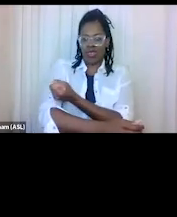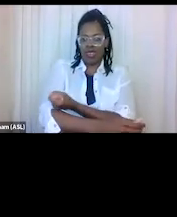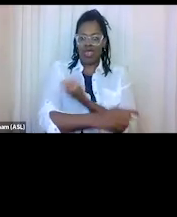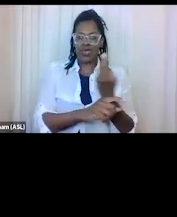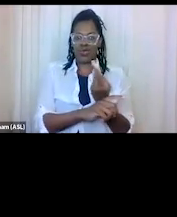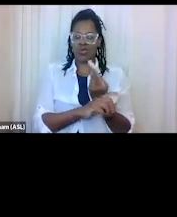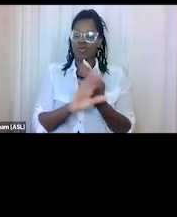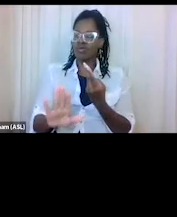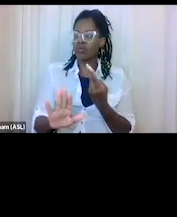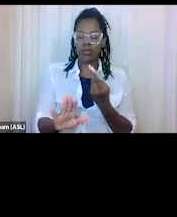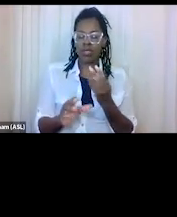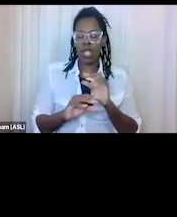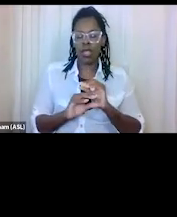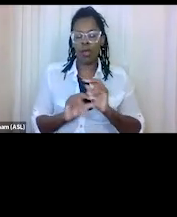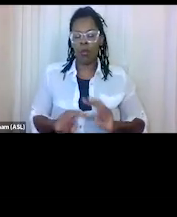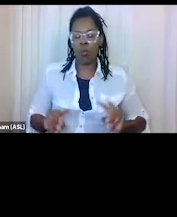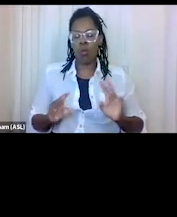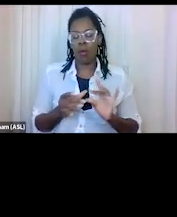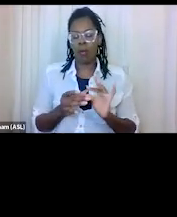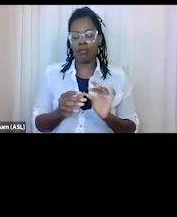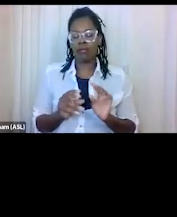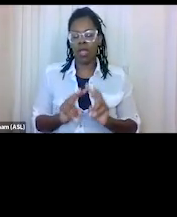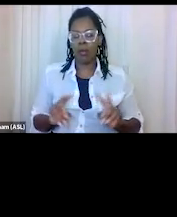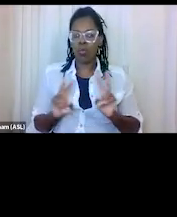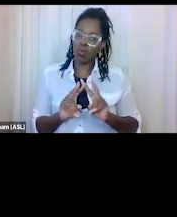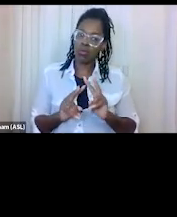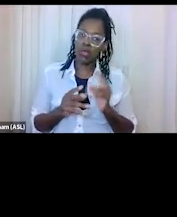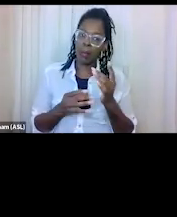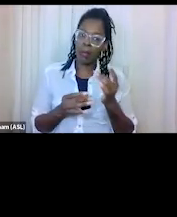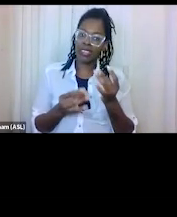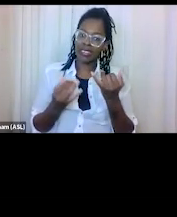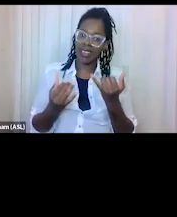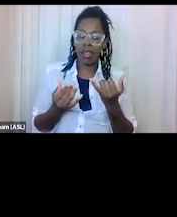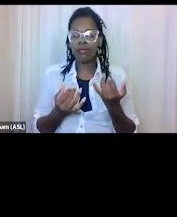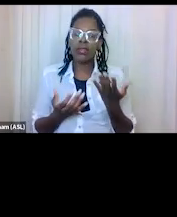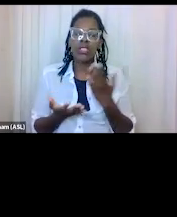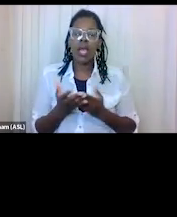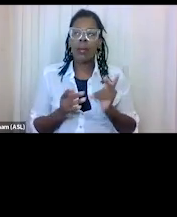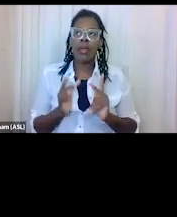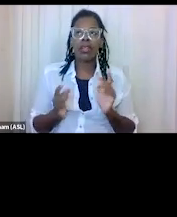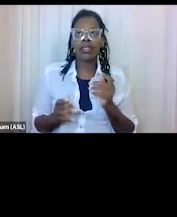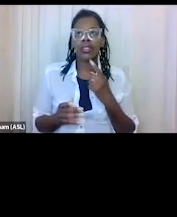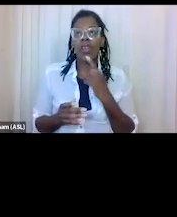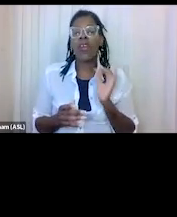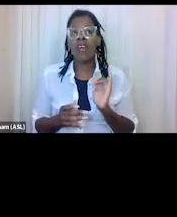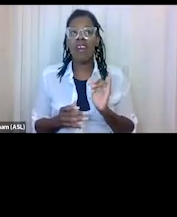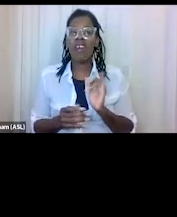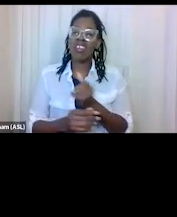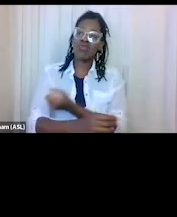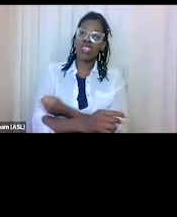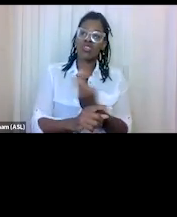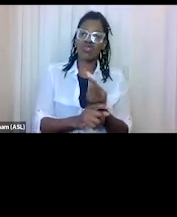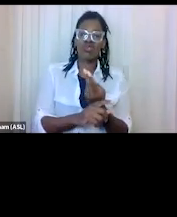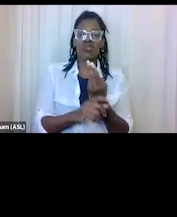the outset that a lot of folks will say, I think kind of in the popular culture that substance use is what is driving